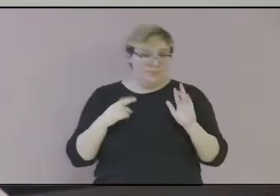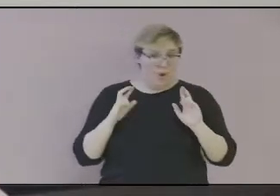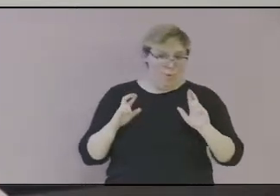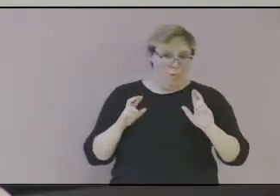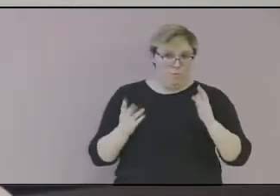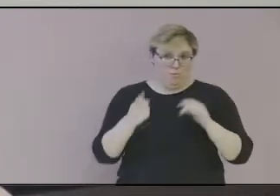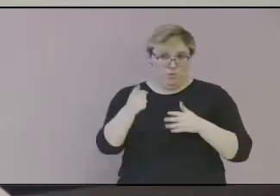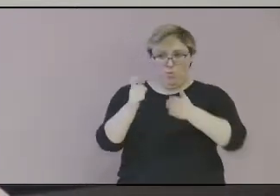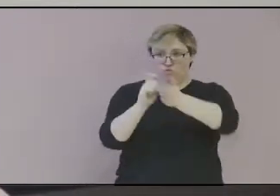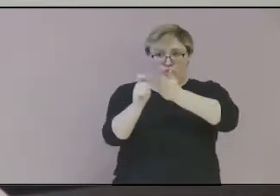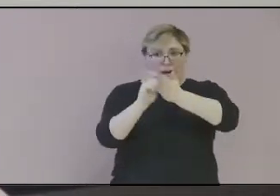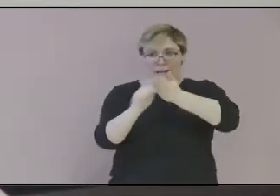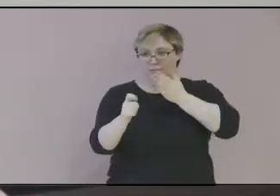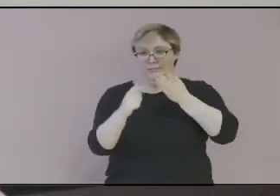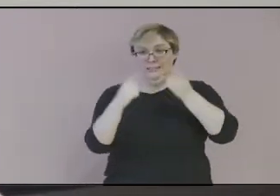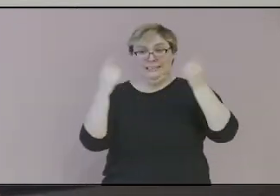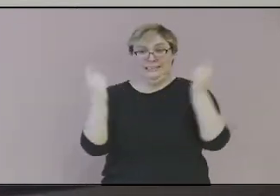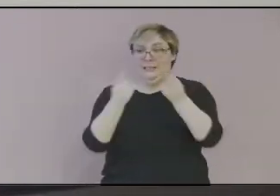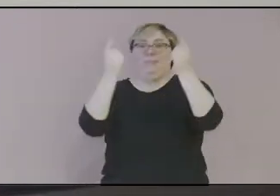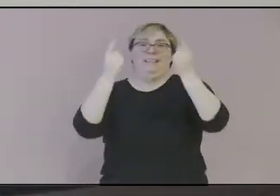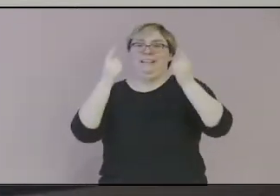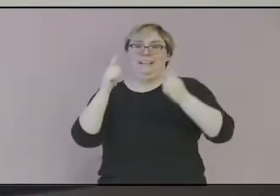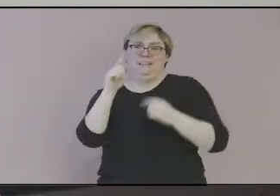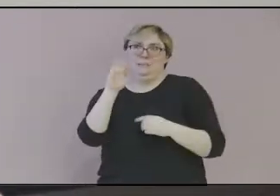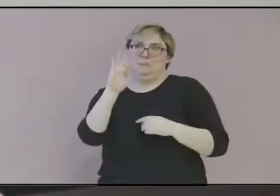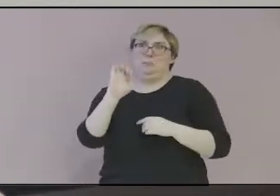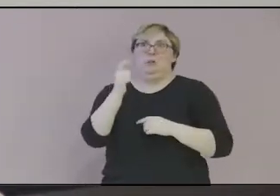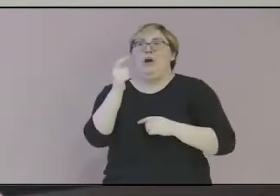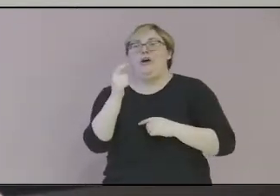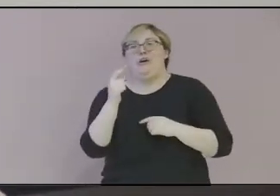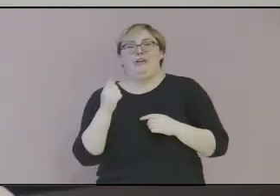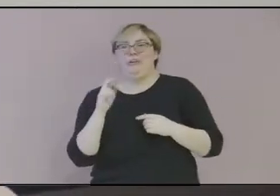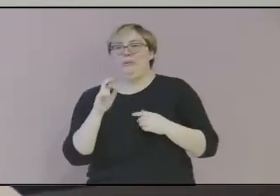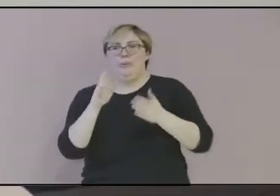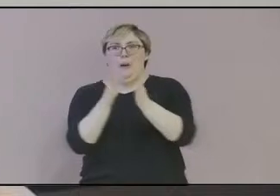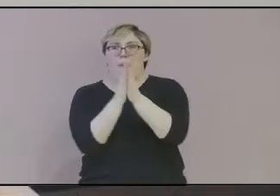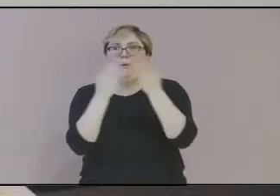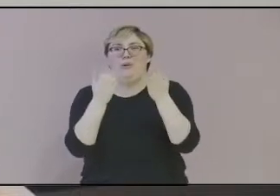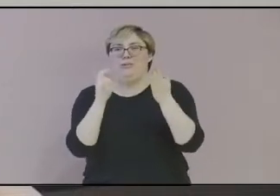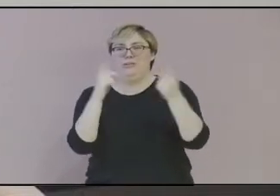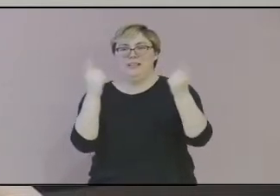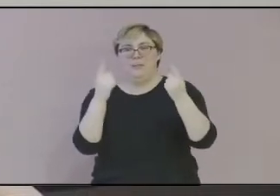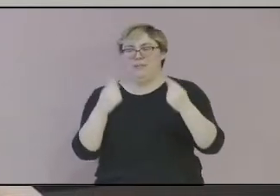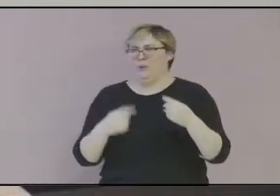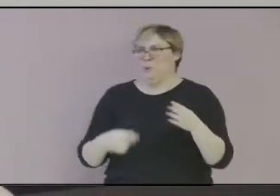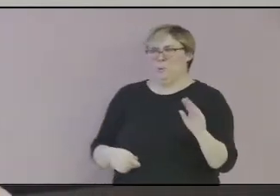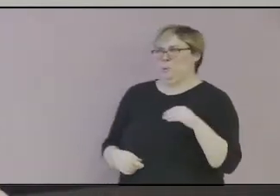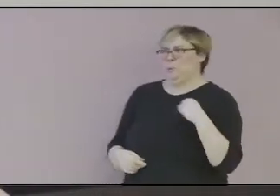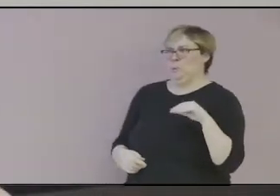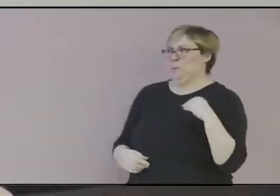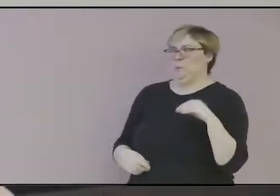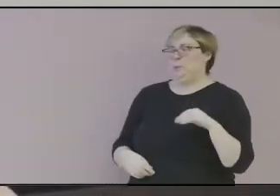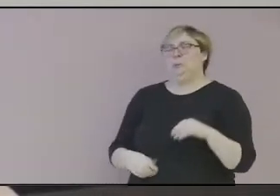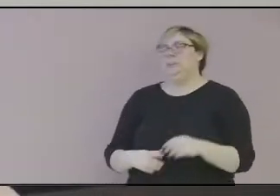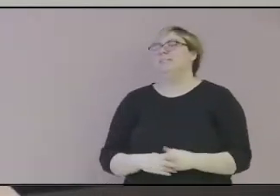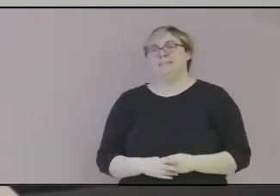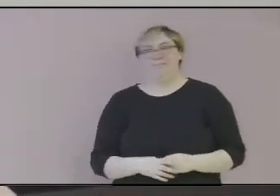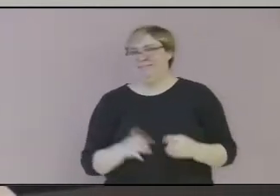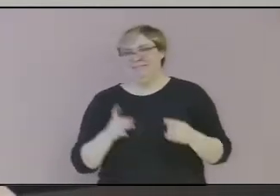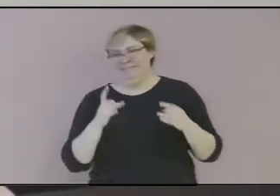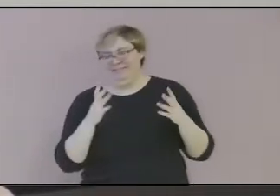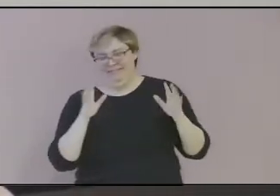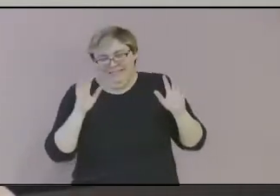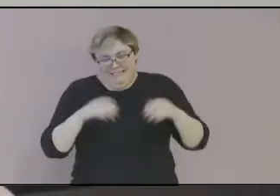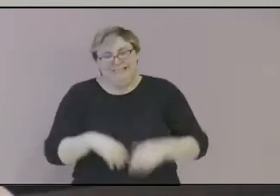memoir or blog post or something about, no. Too traumatic, too awful, or okay. All